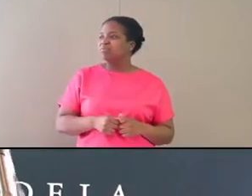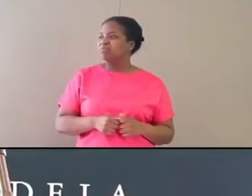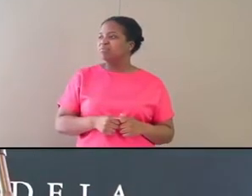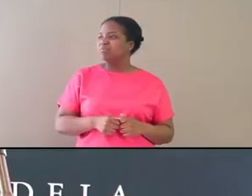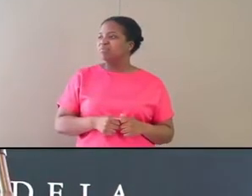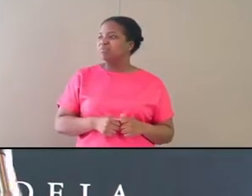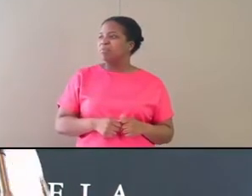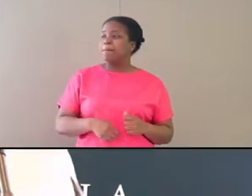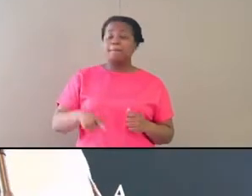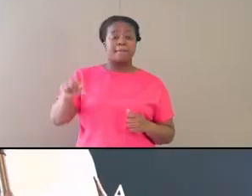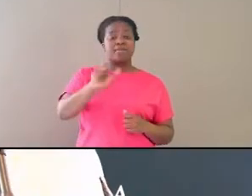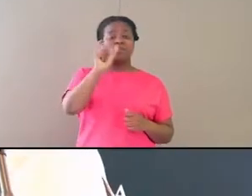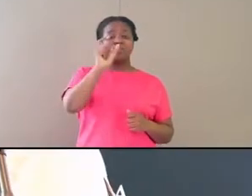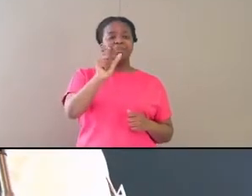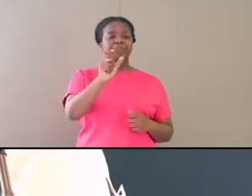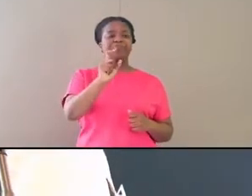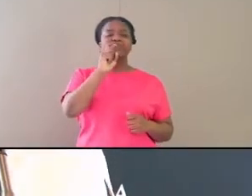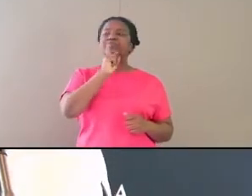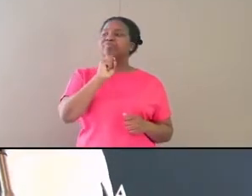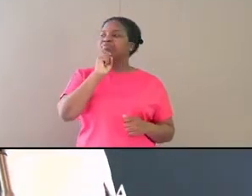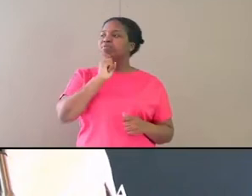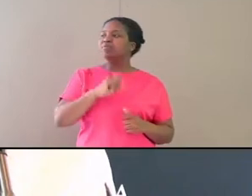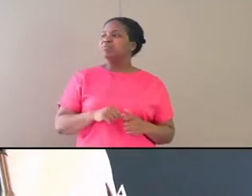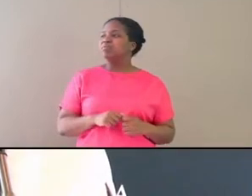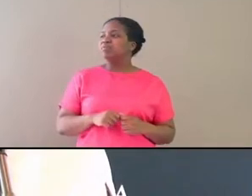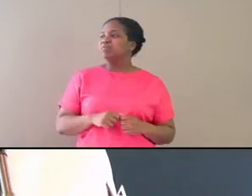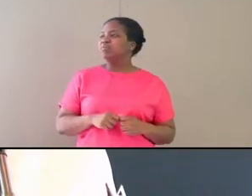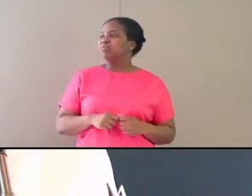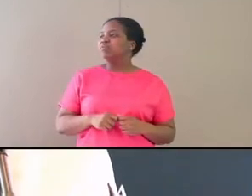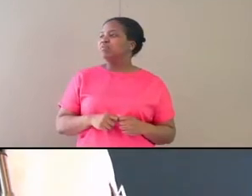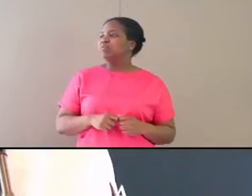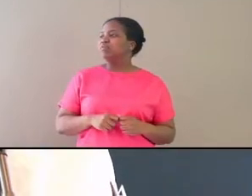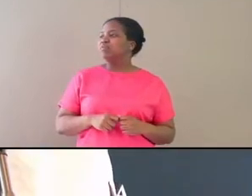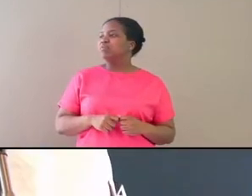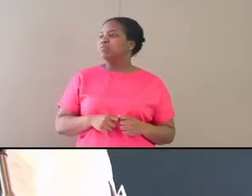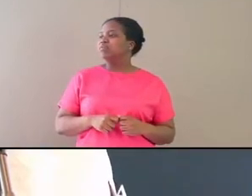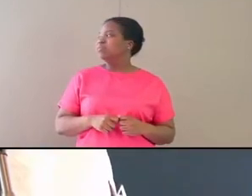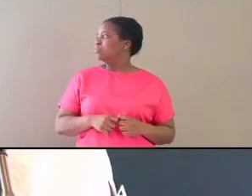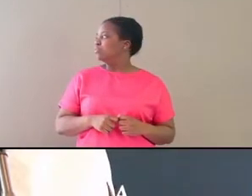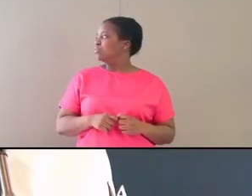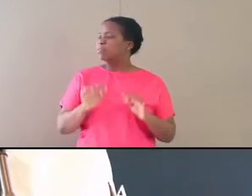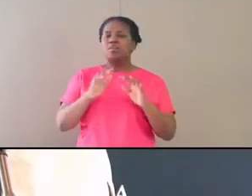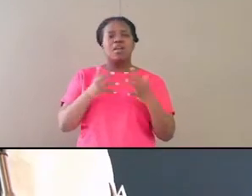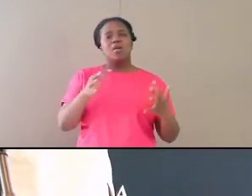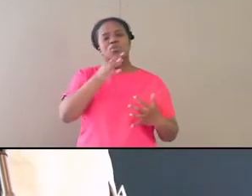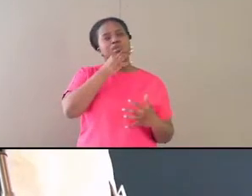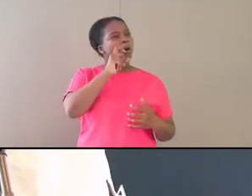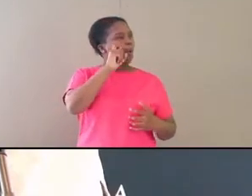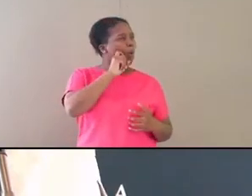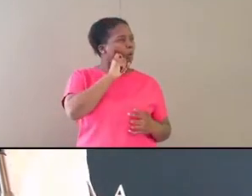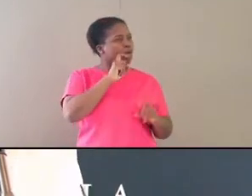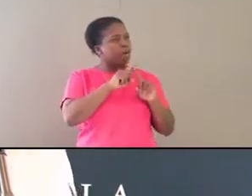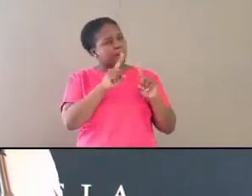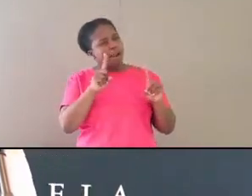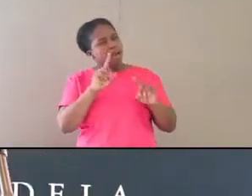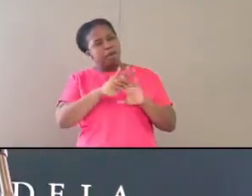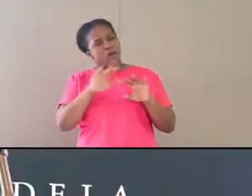there's a word that you use. There's a word that, not, how do you say they're old, but they're not old?